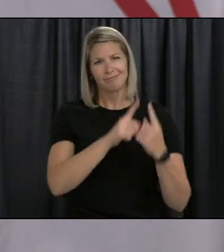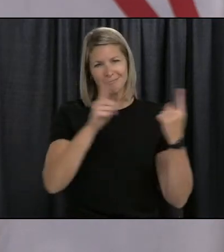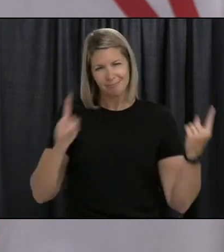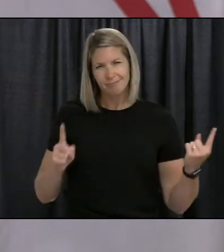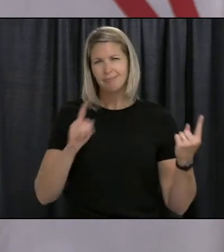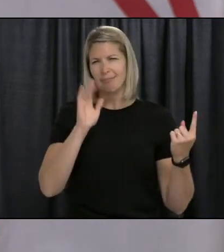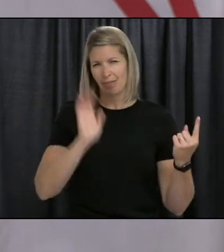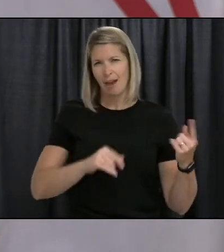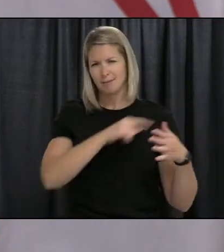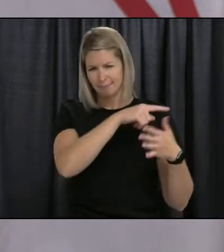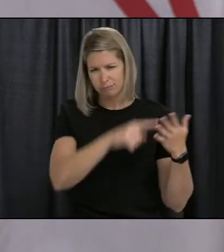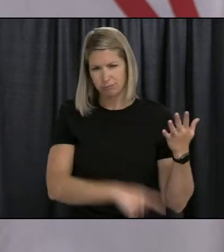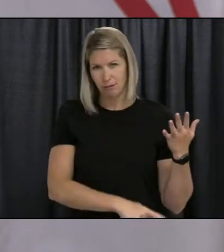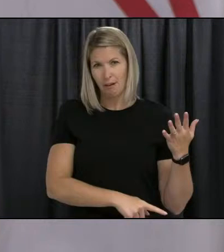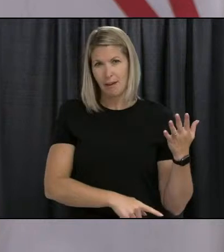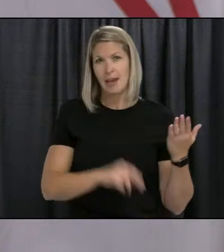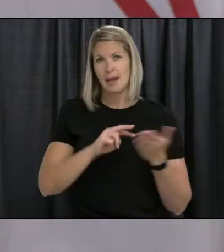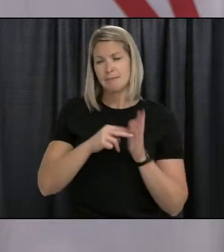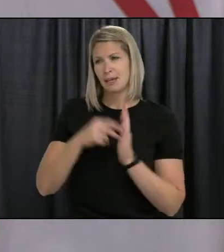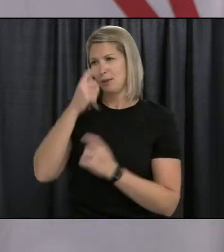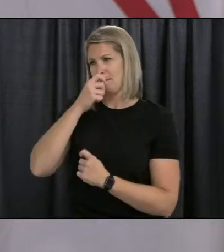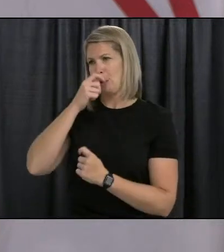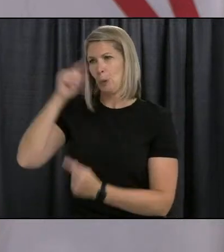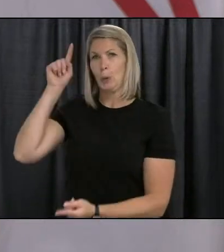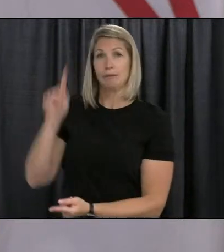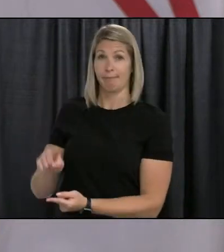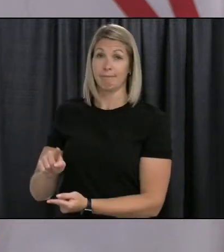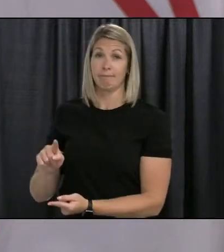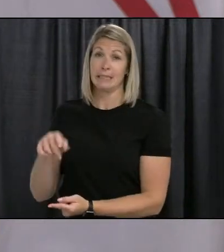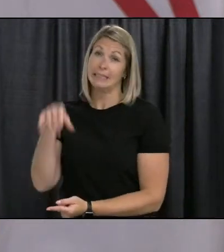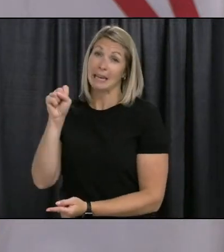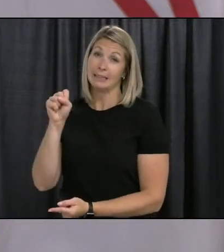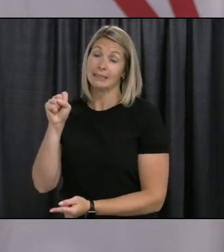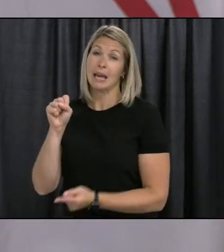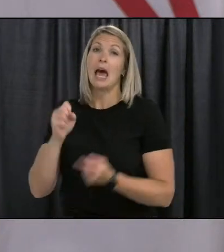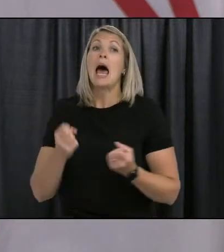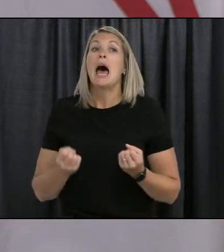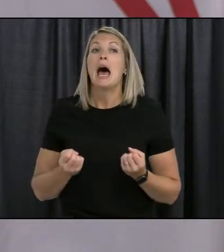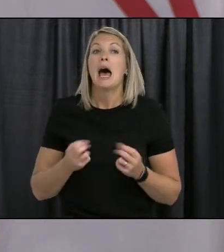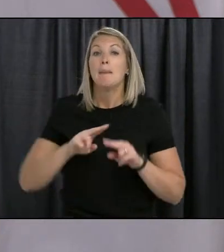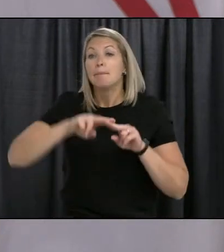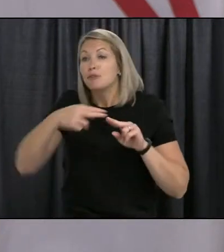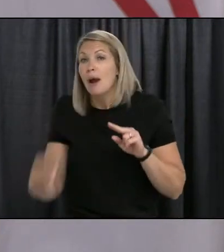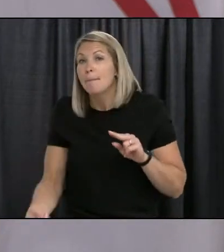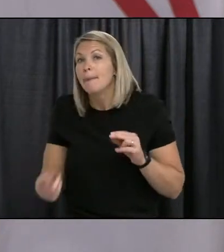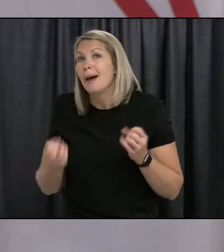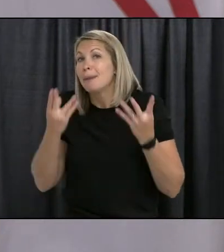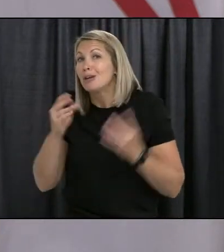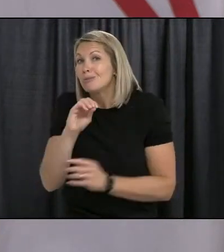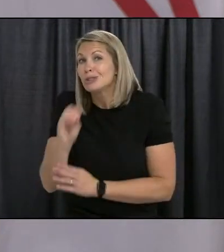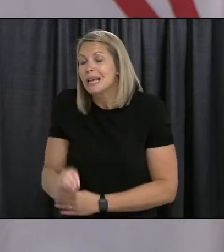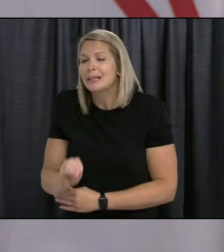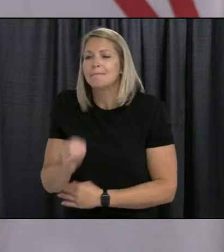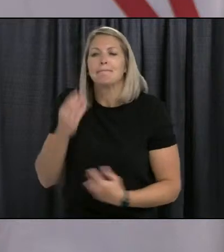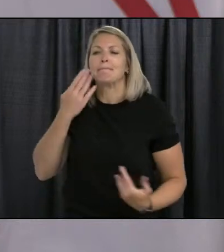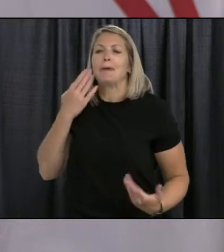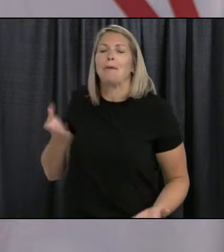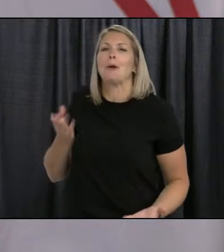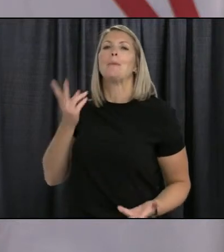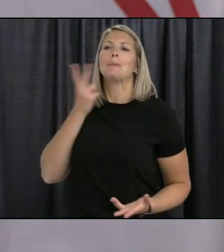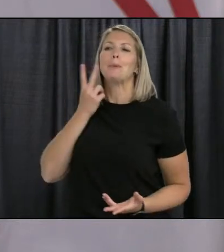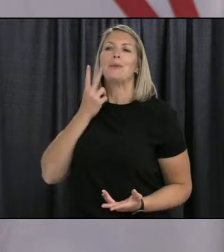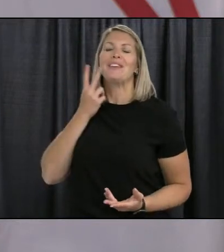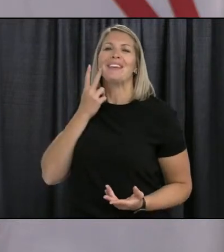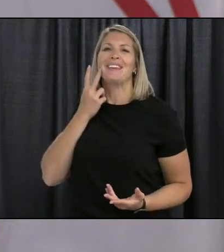So, only time will tell, I guess, but hopefully we will see a reduction in the spread of